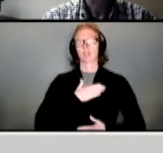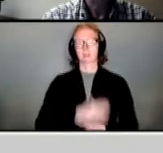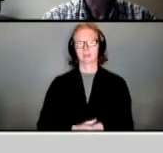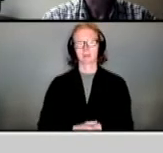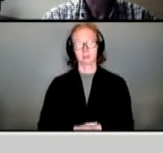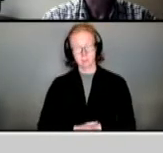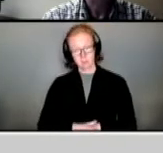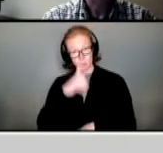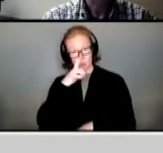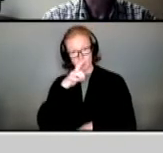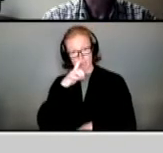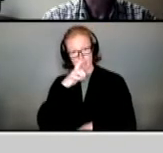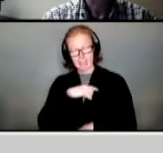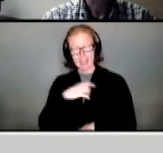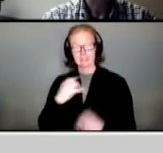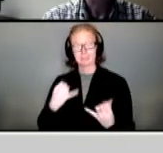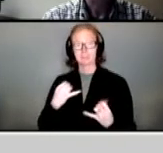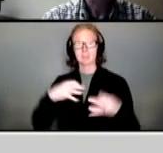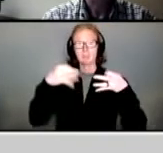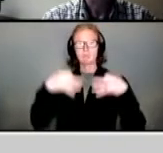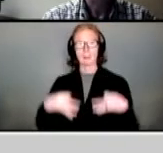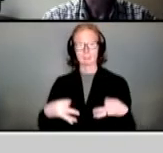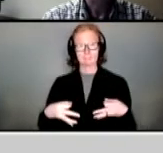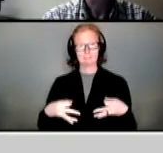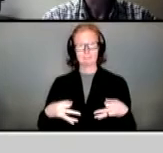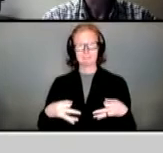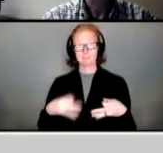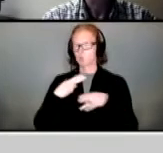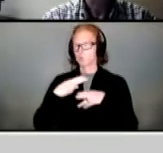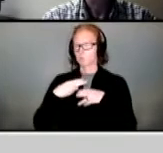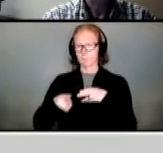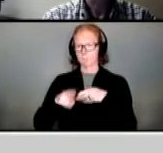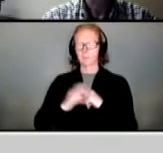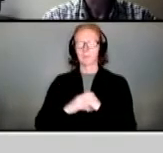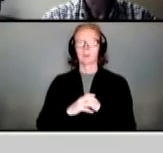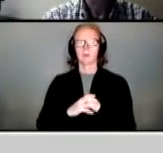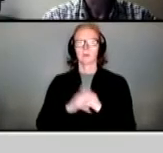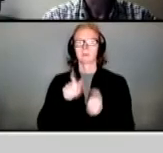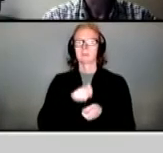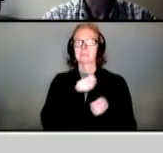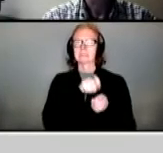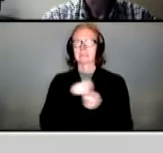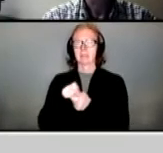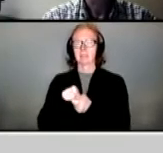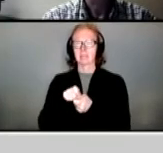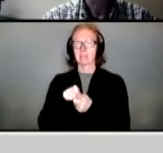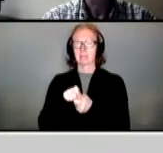somebody please describe to me briefly, what is the specific